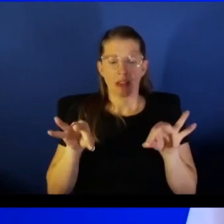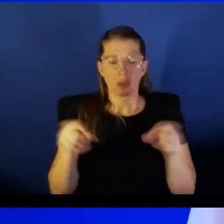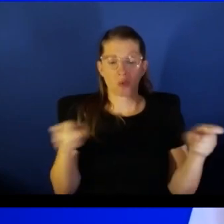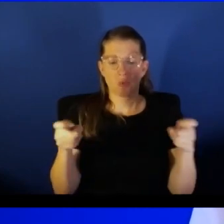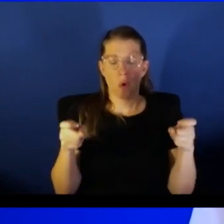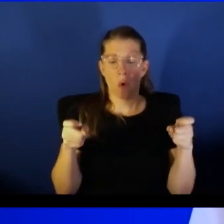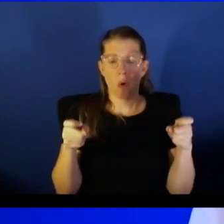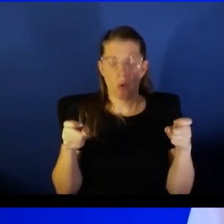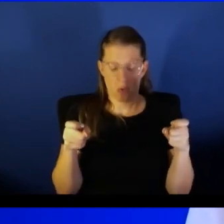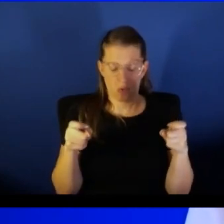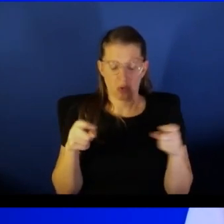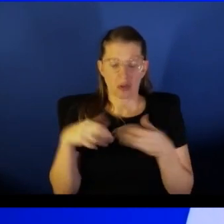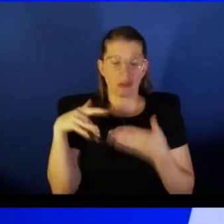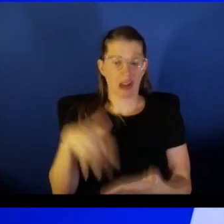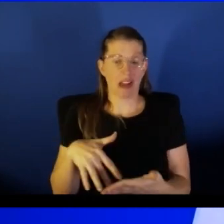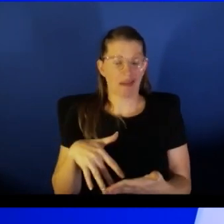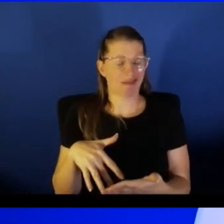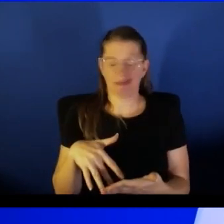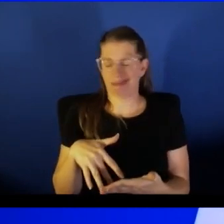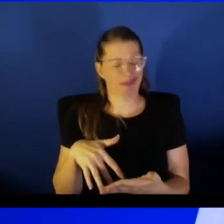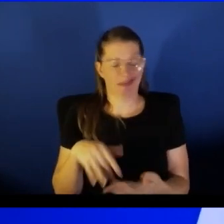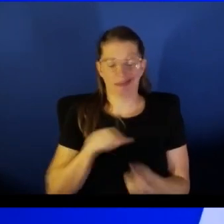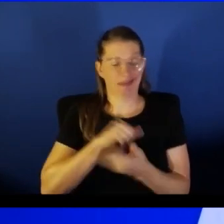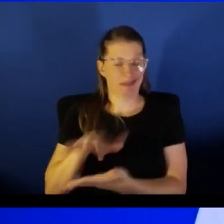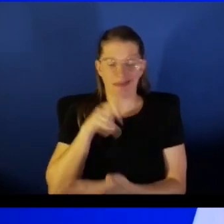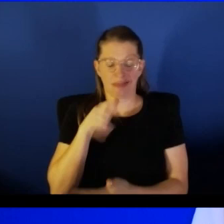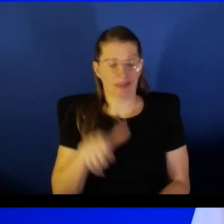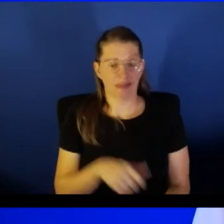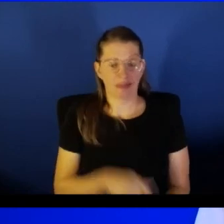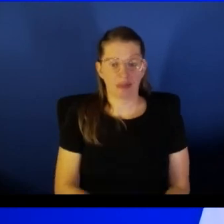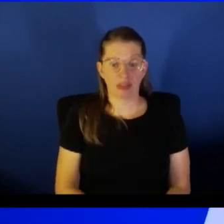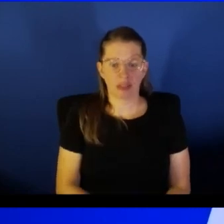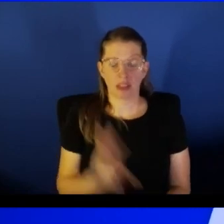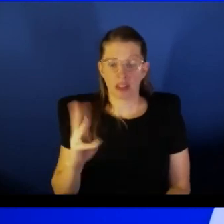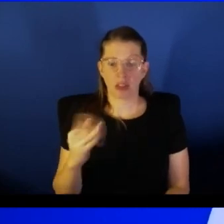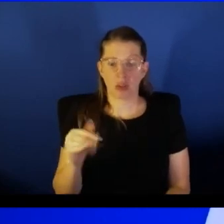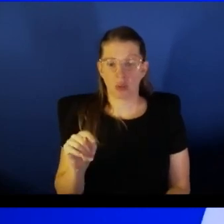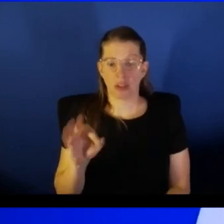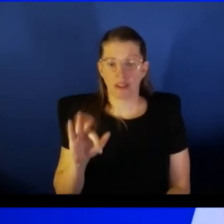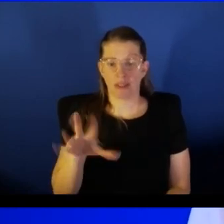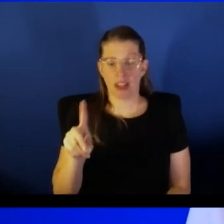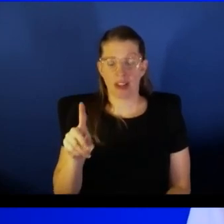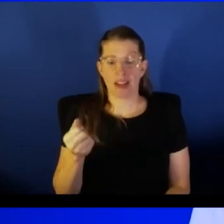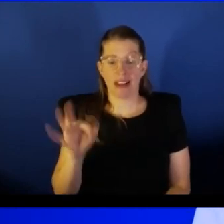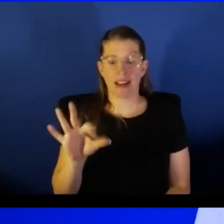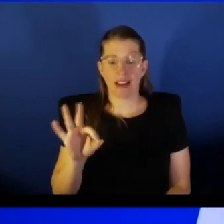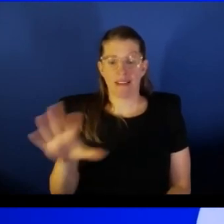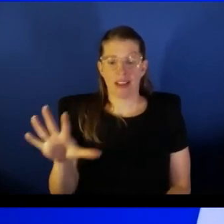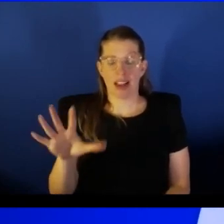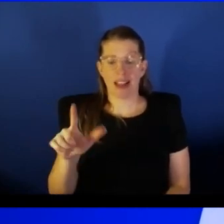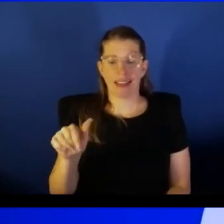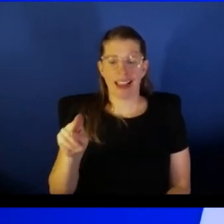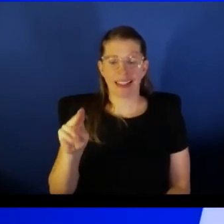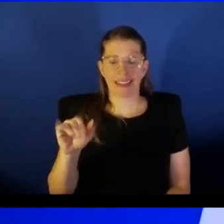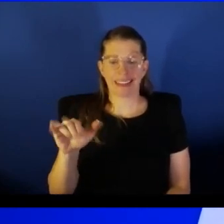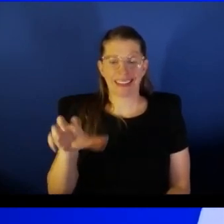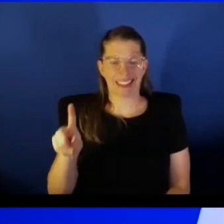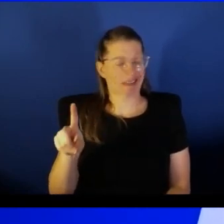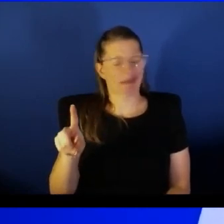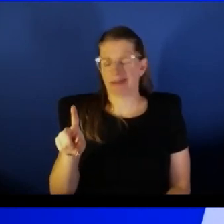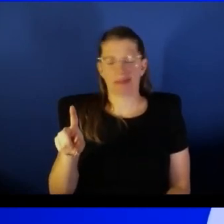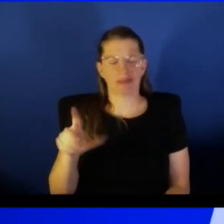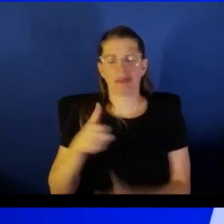it, despite the fact that Wakefield said that in 1995 in Lancet. That was retracted